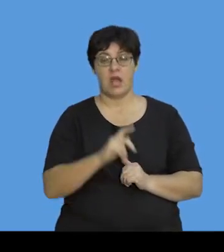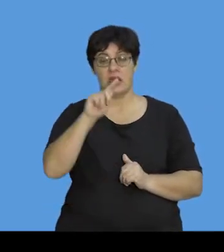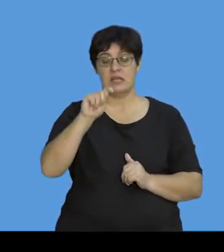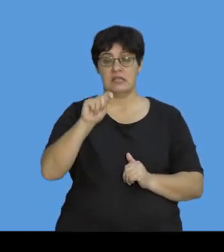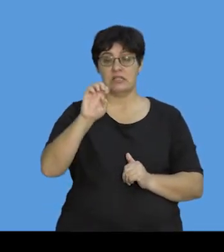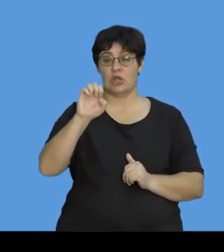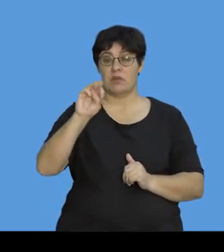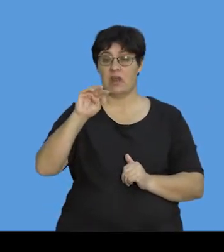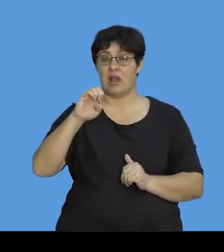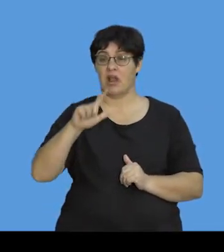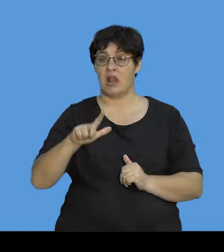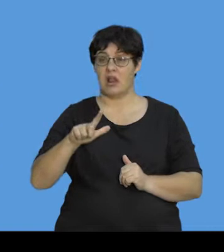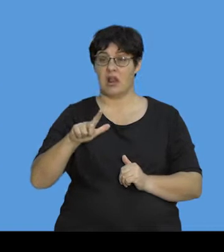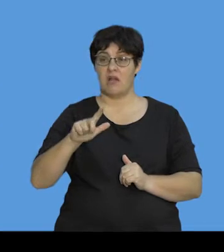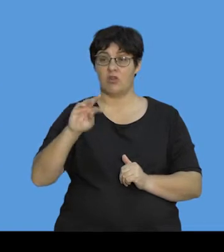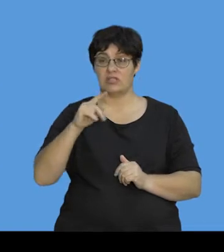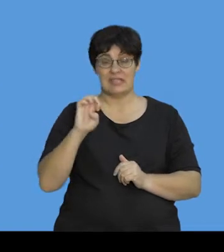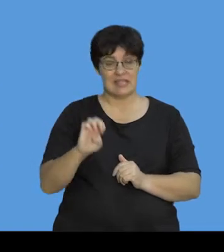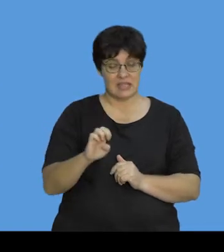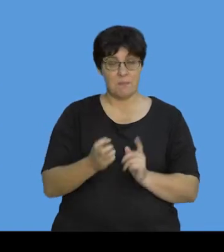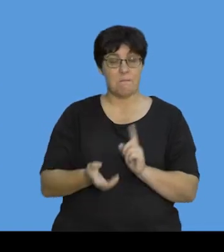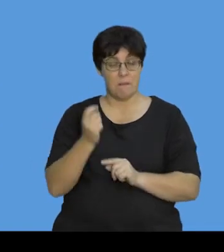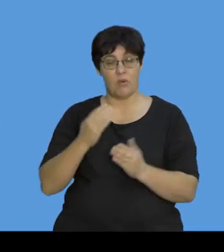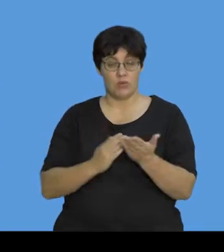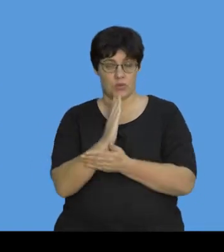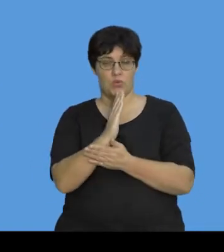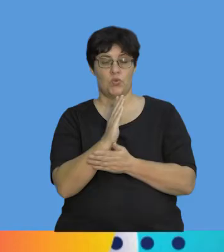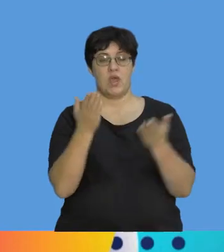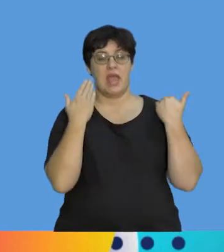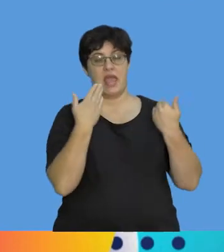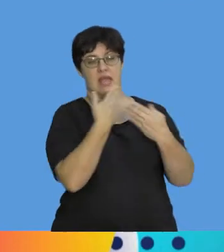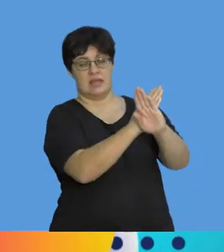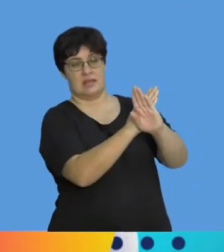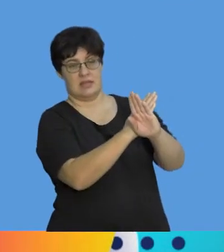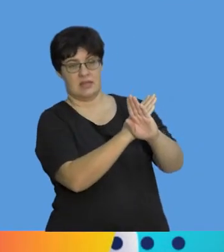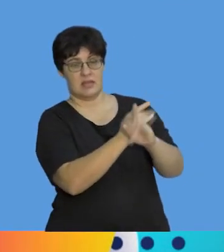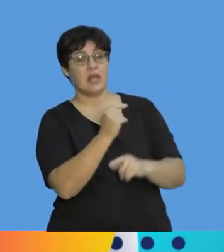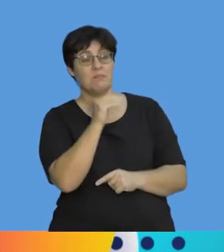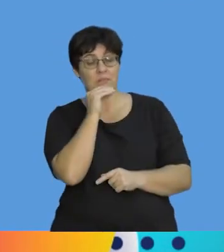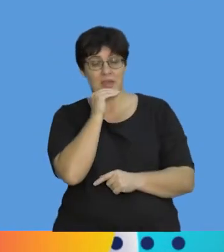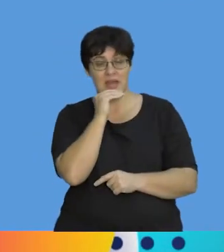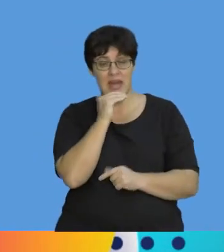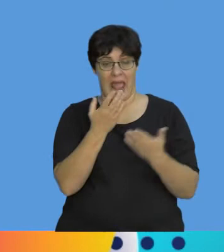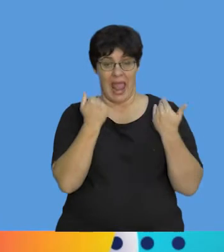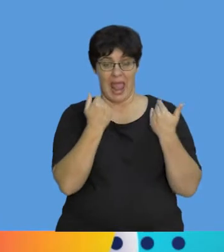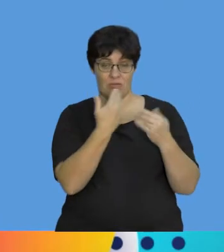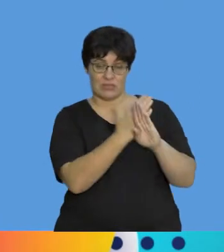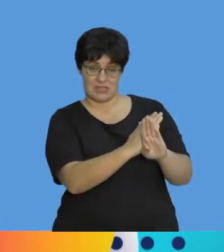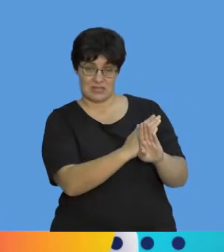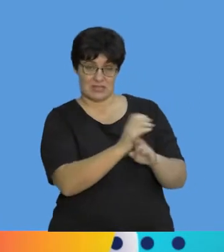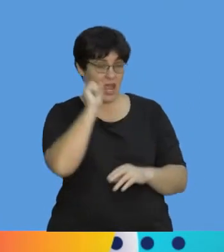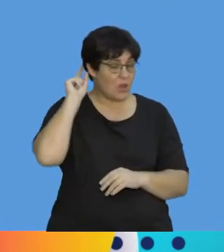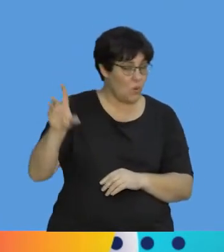terminal velocity if there's air resistance. If we ignore air resistance, we will never reach terminal